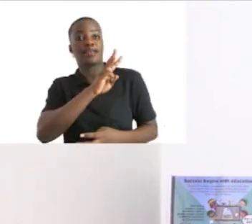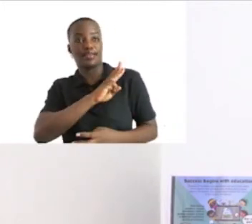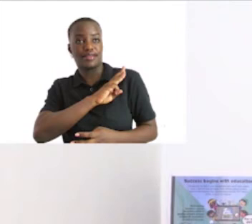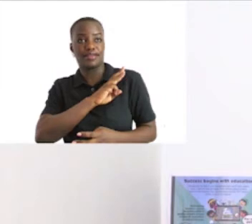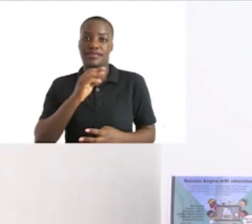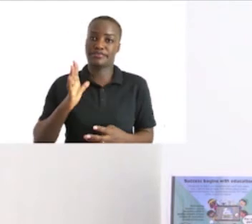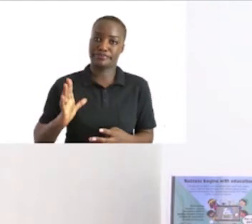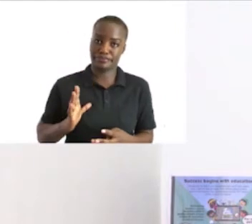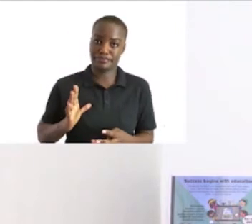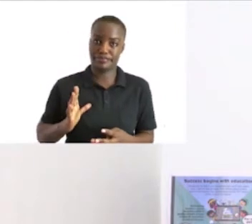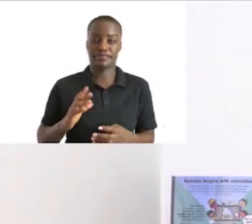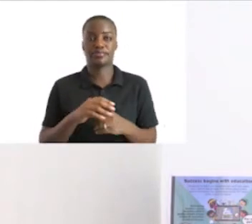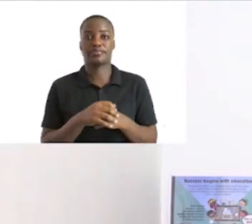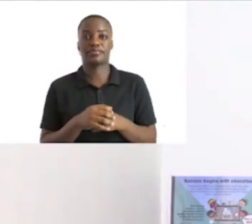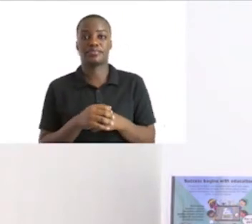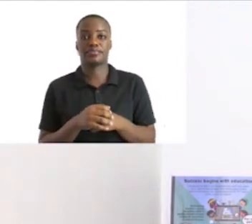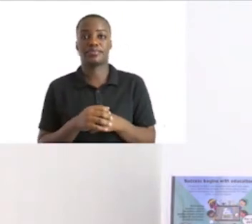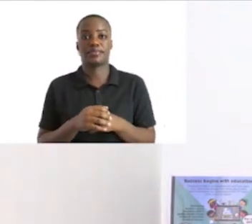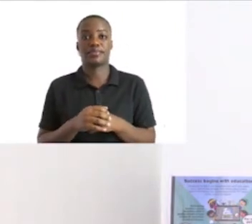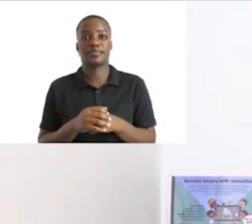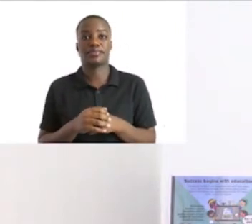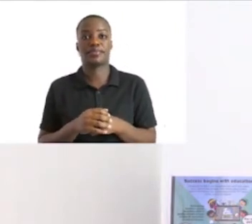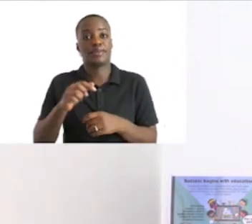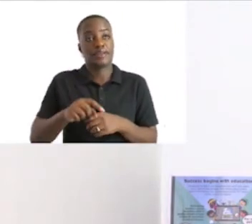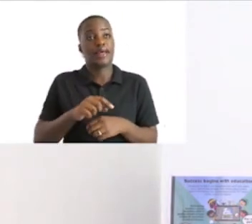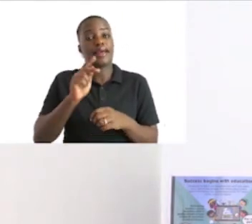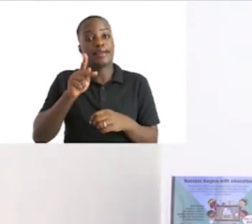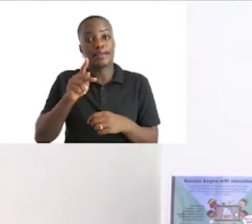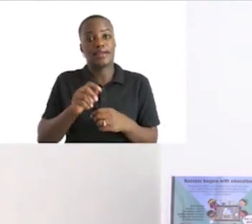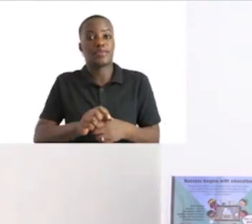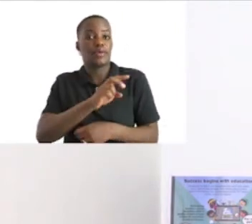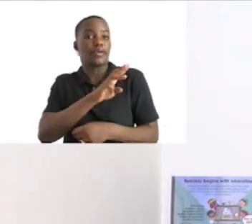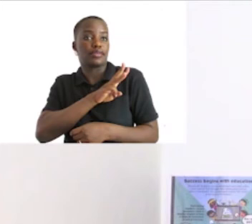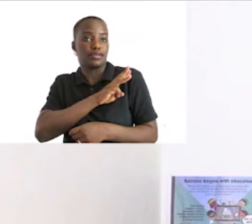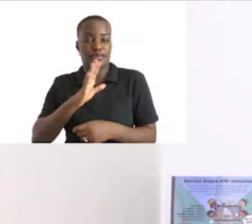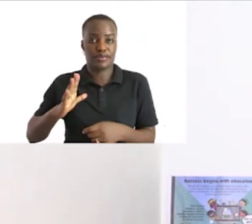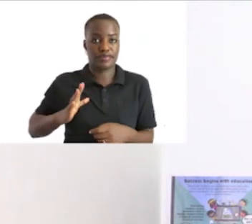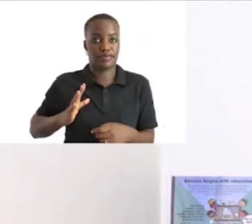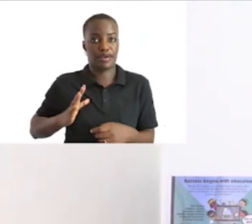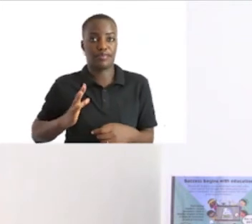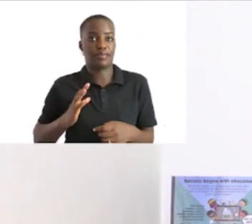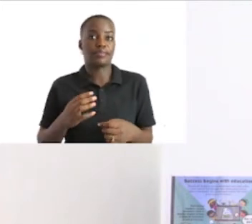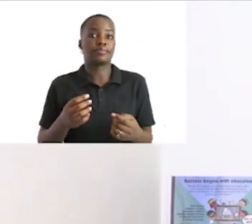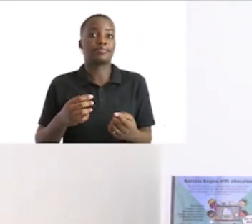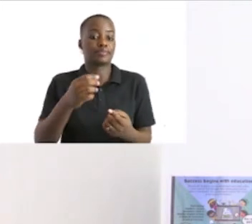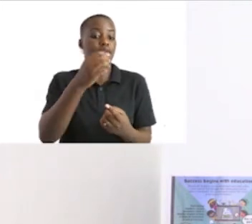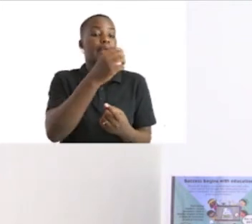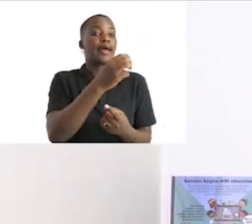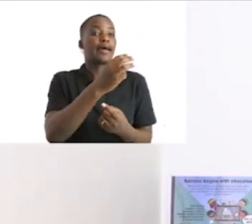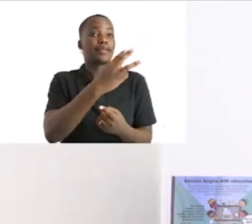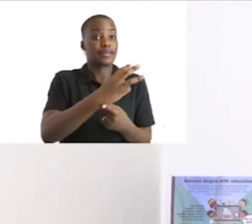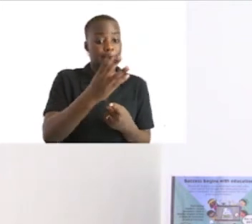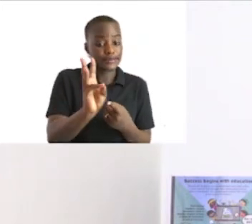35. Let's move on to the next number. From 35, we have